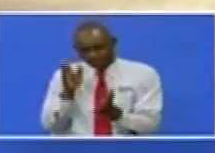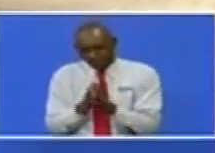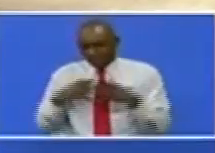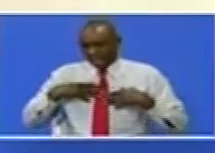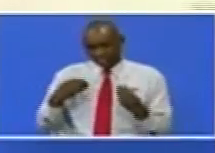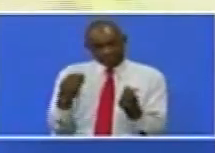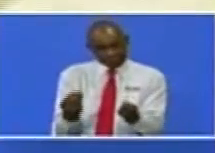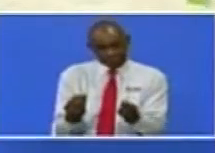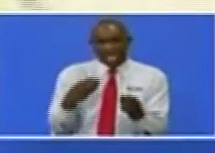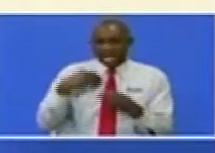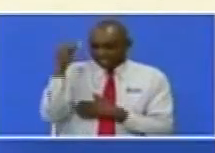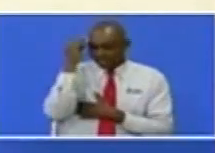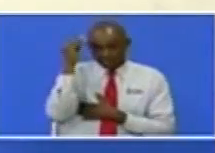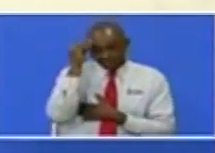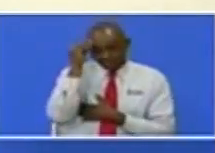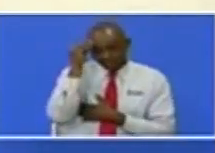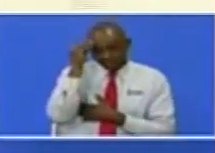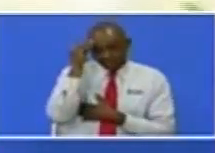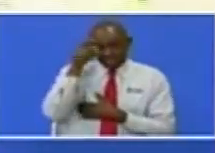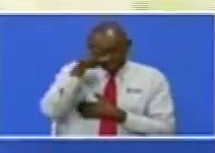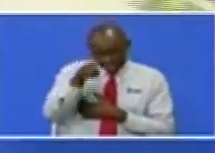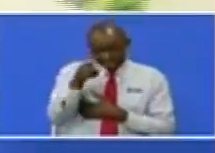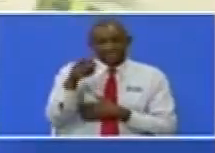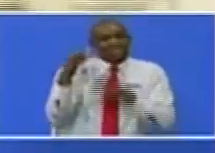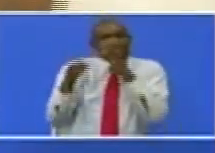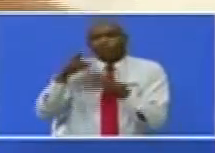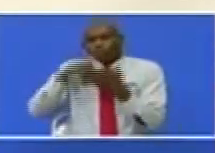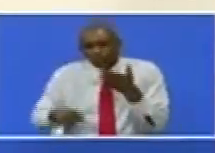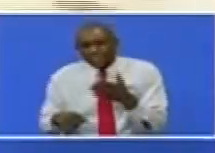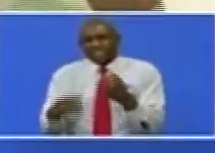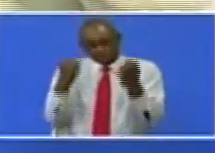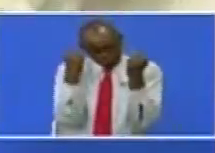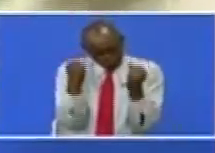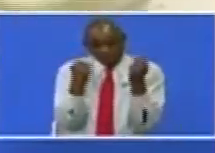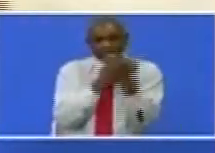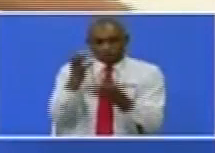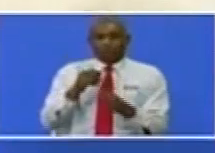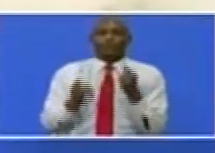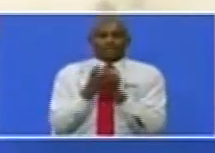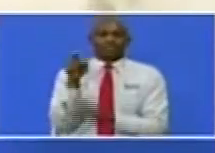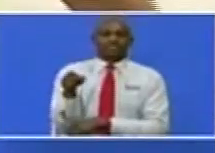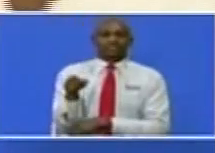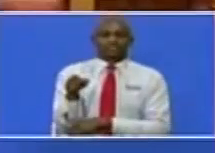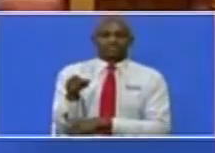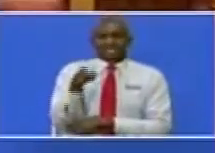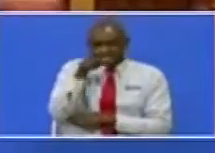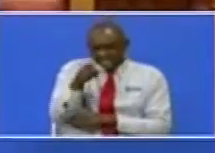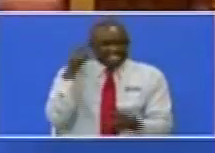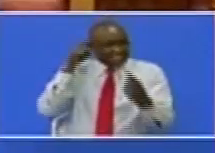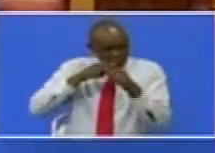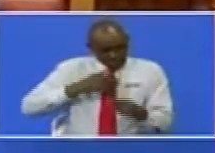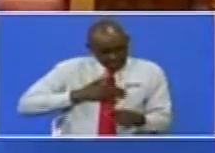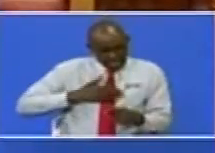health and education are dependent on a strong economy. It is the intention of